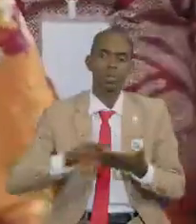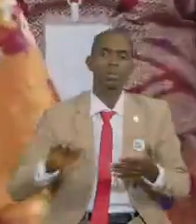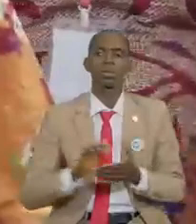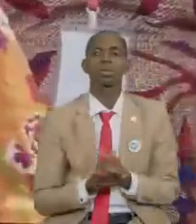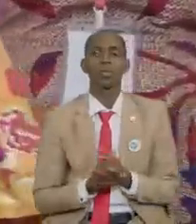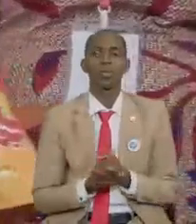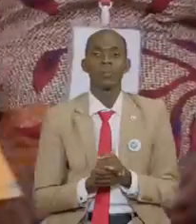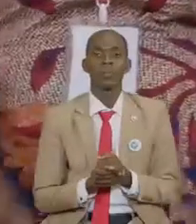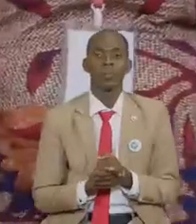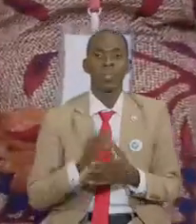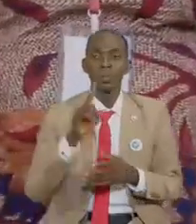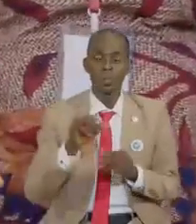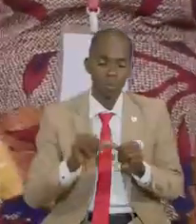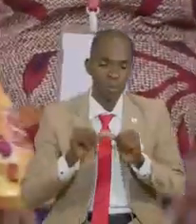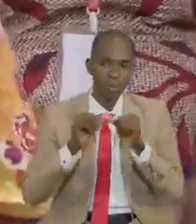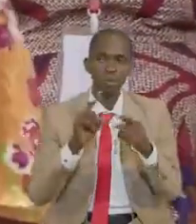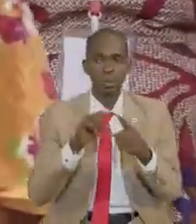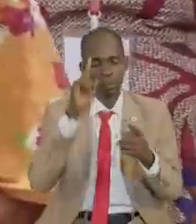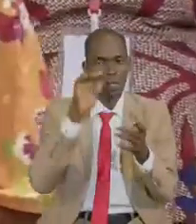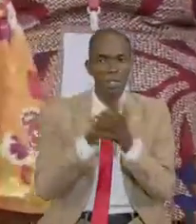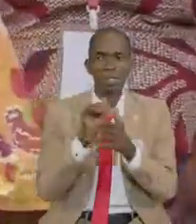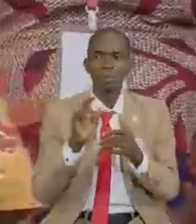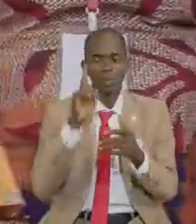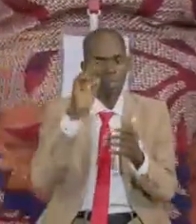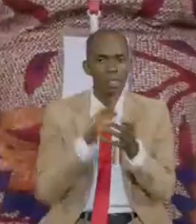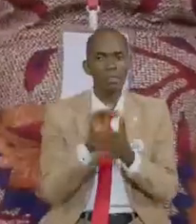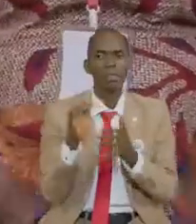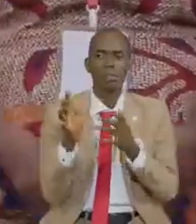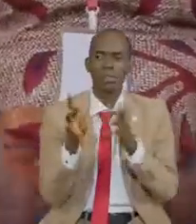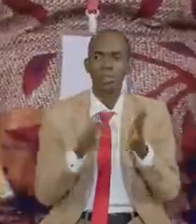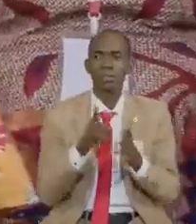You keep on believing in Jesus, you have power.